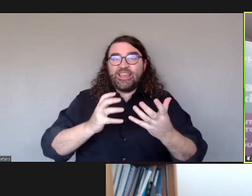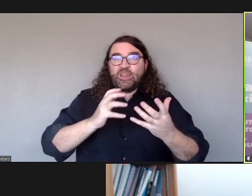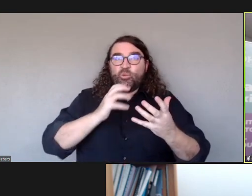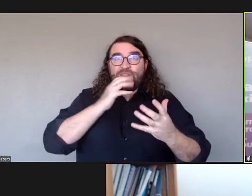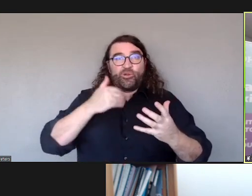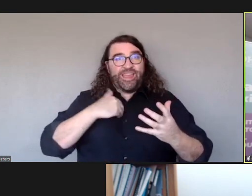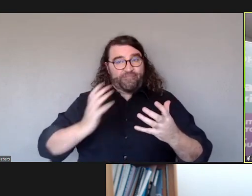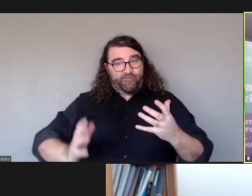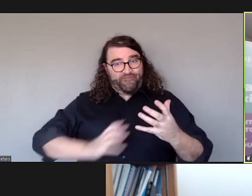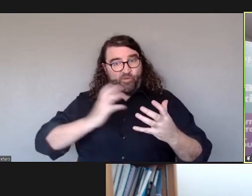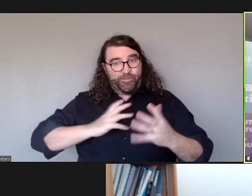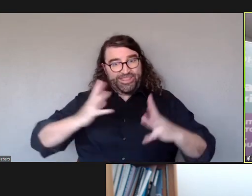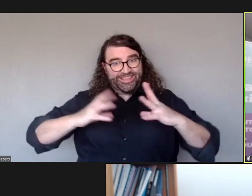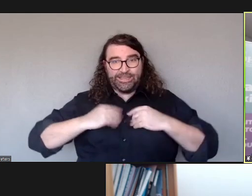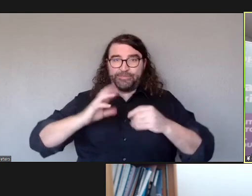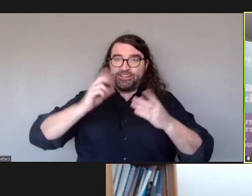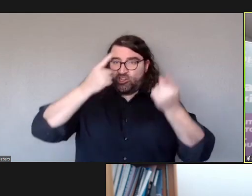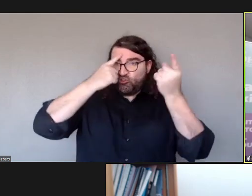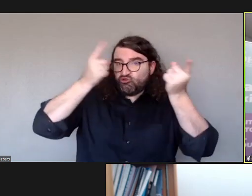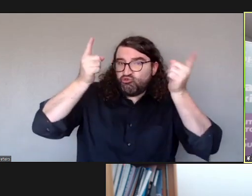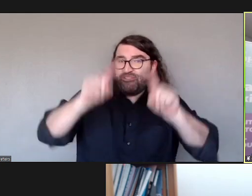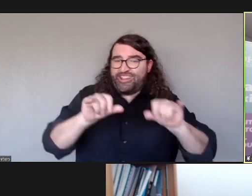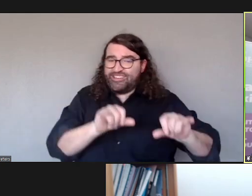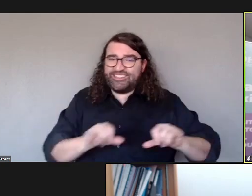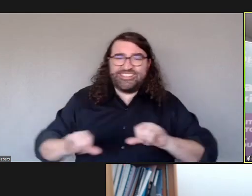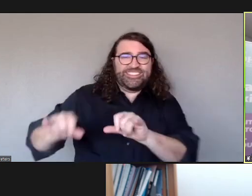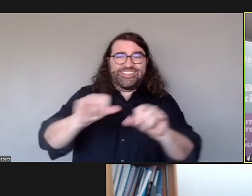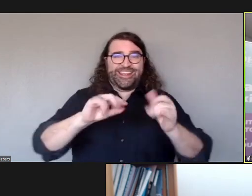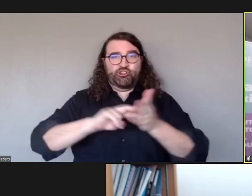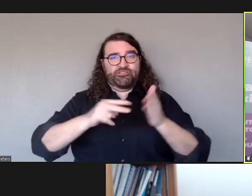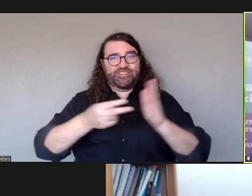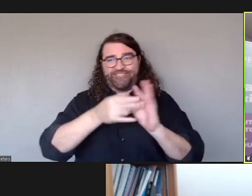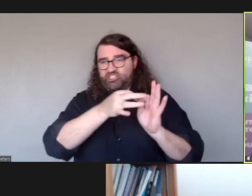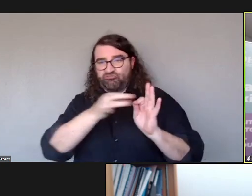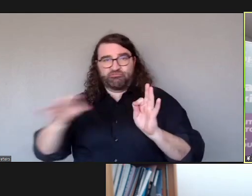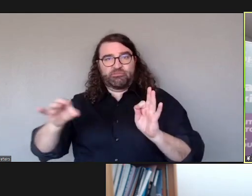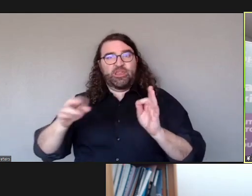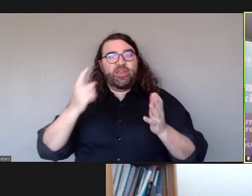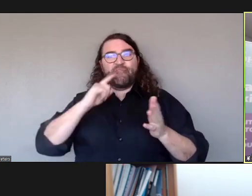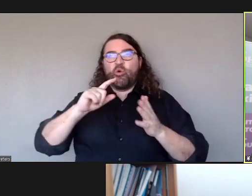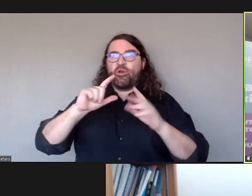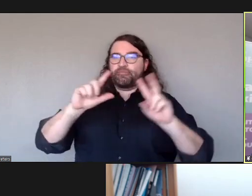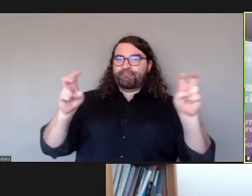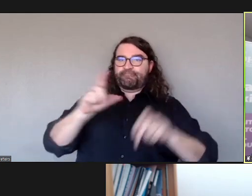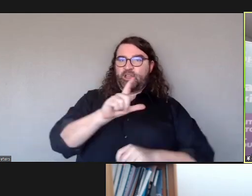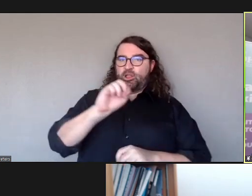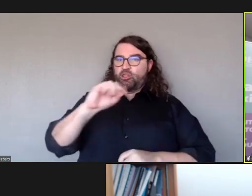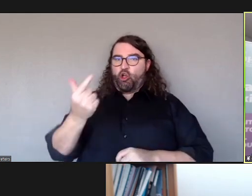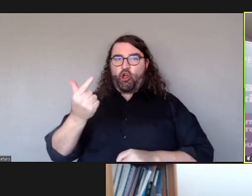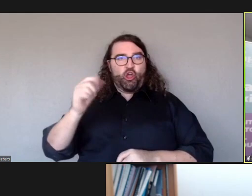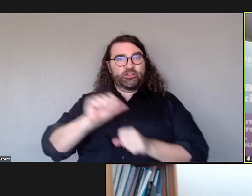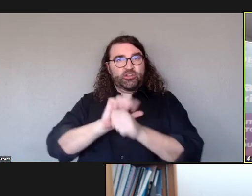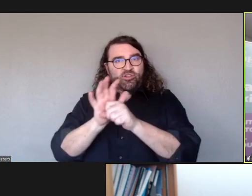definition of what long COVID is, like we have for most other diseases. We're all working. The one I've heard is, you have